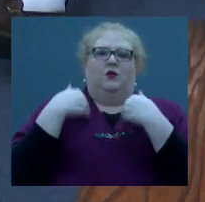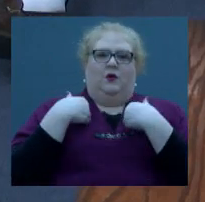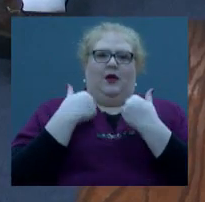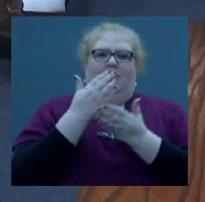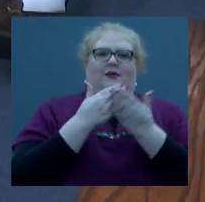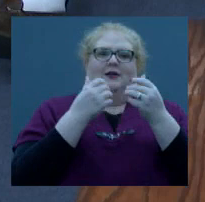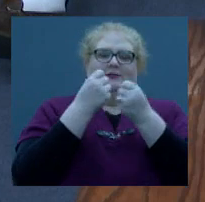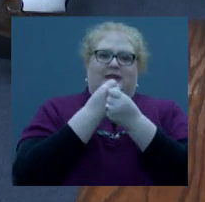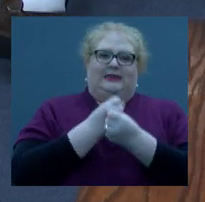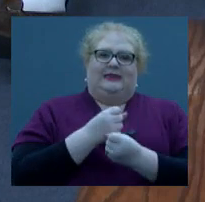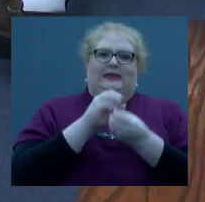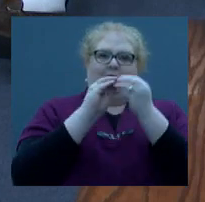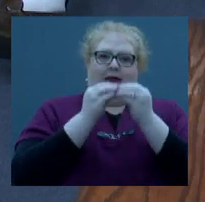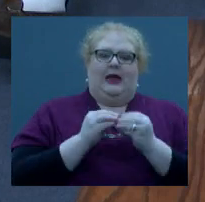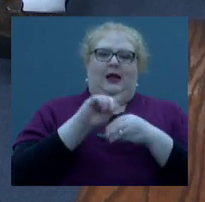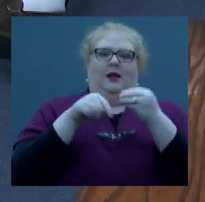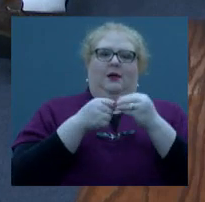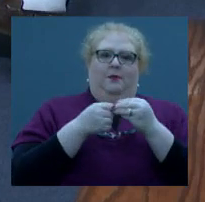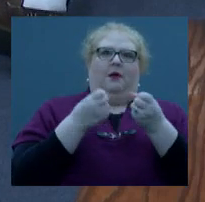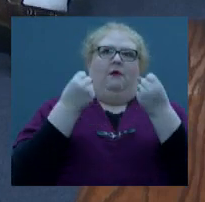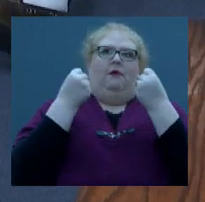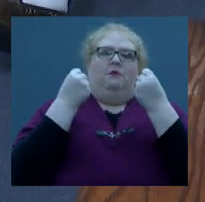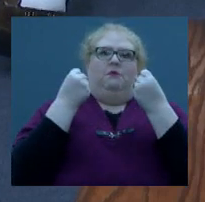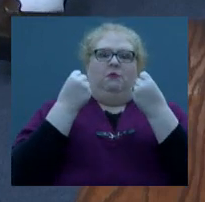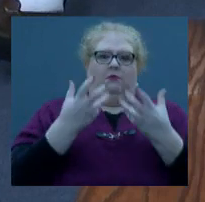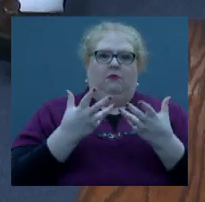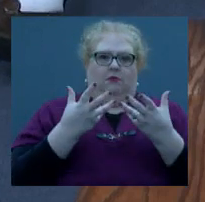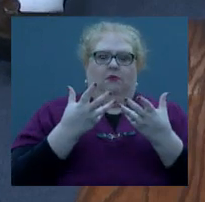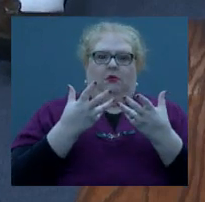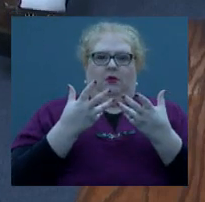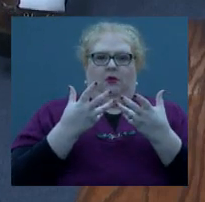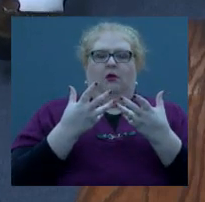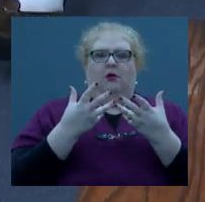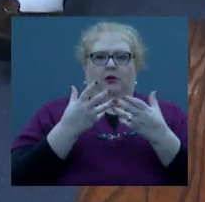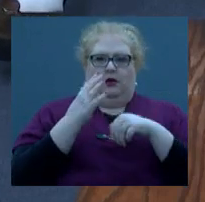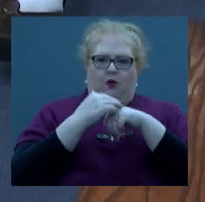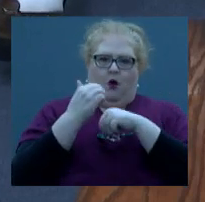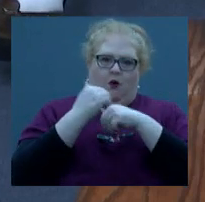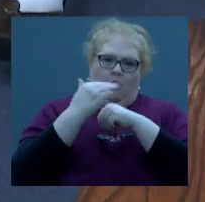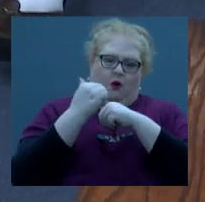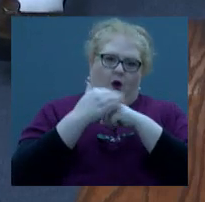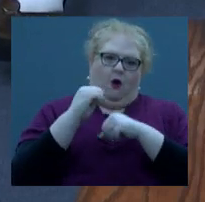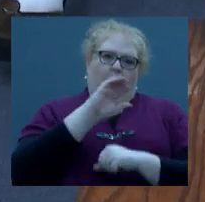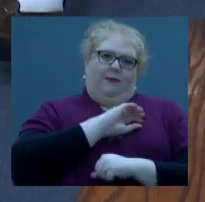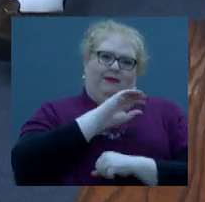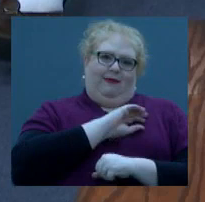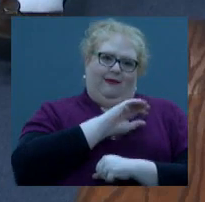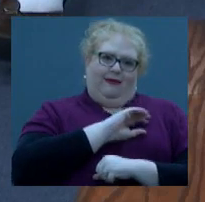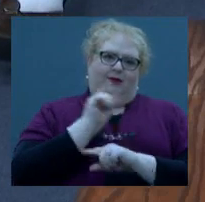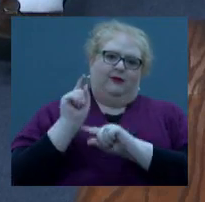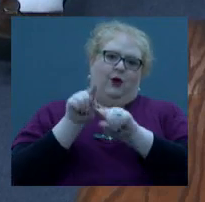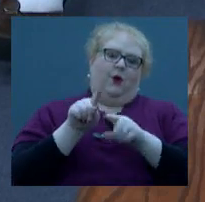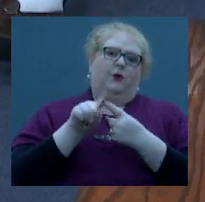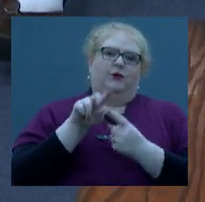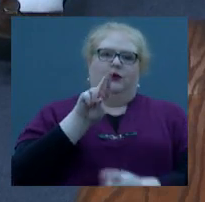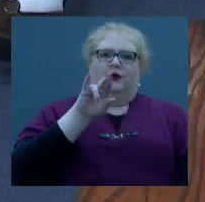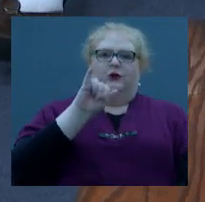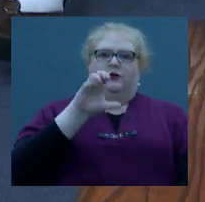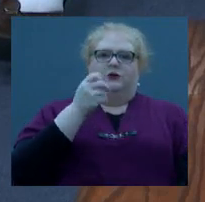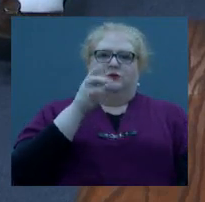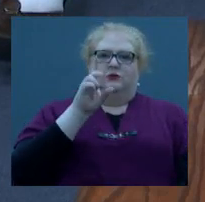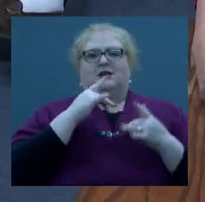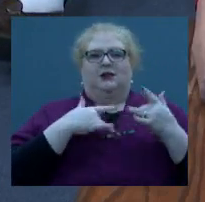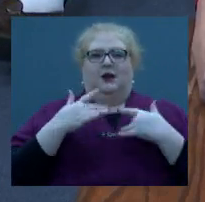some statistics about the high number of calls that the police get to Richardson's apartments. I know that my